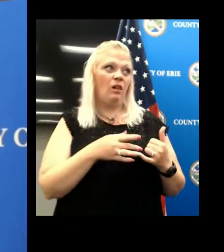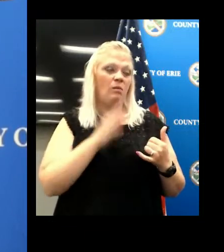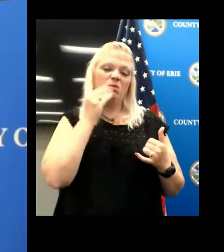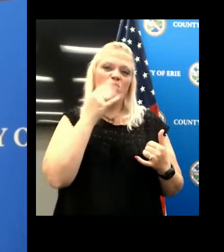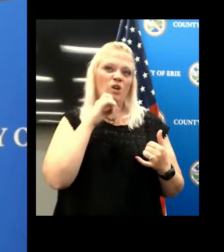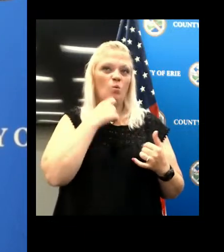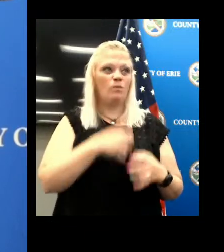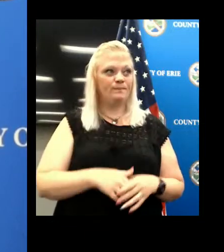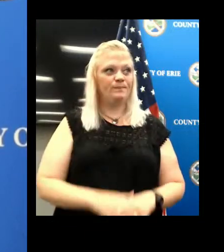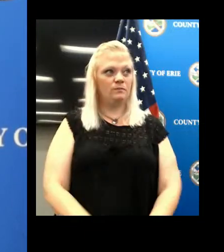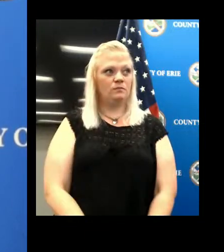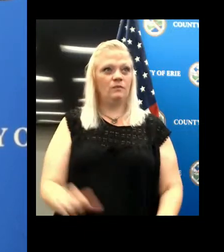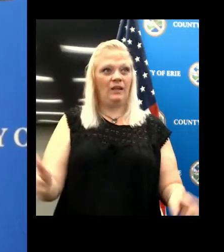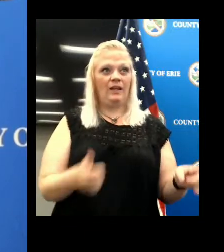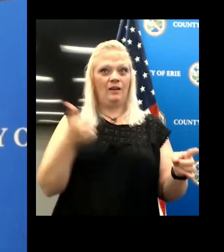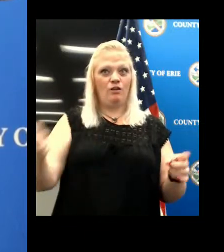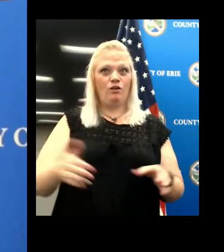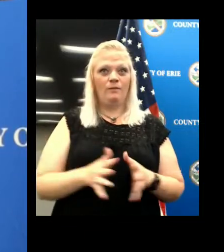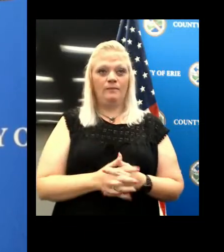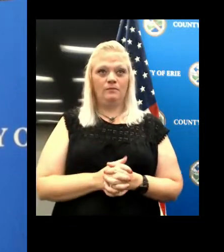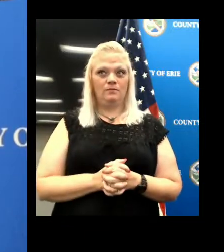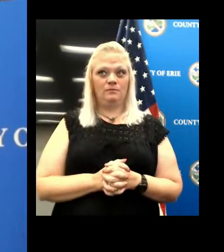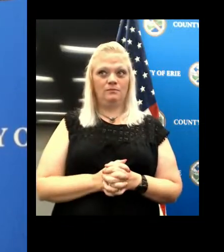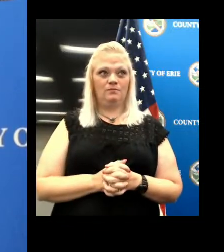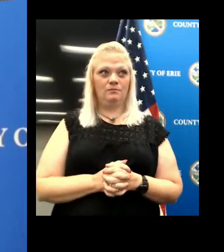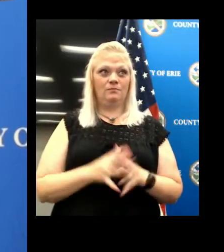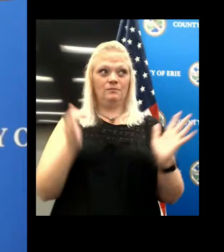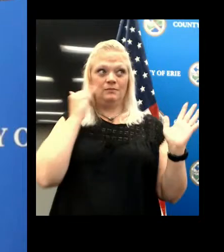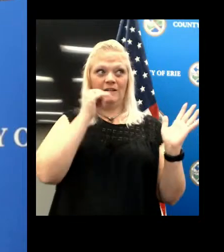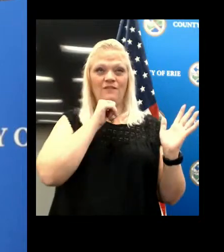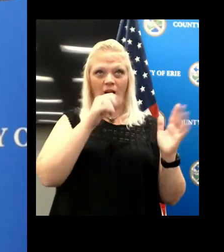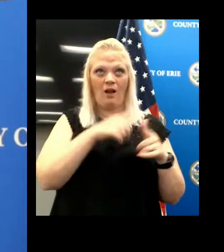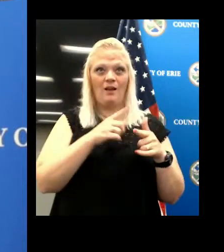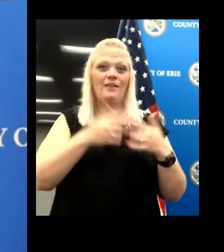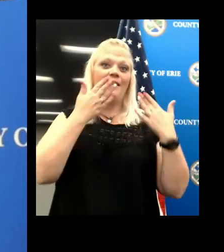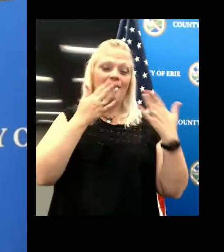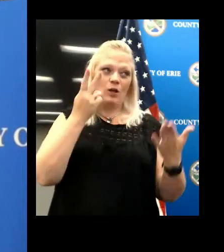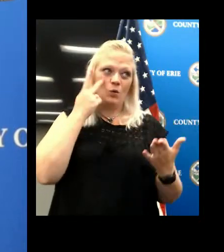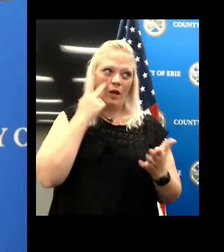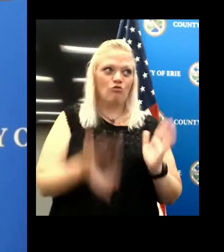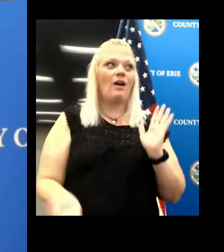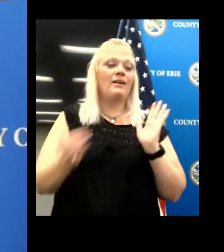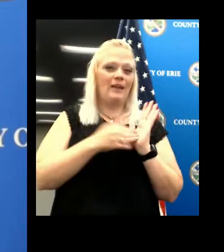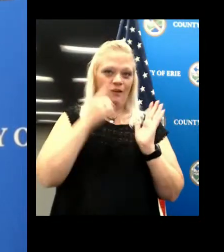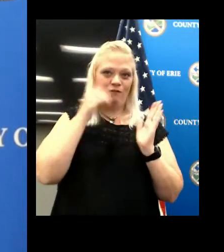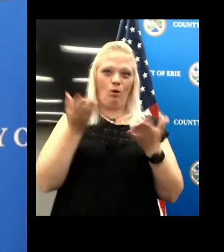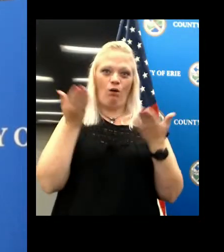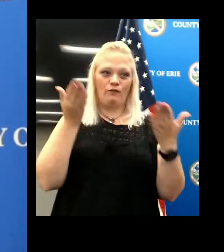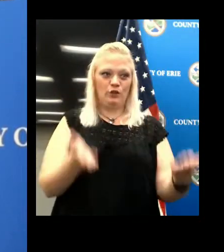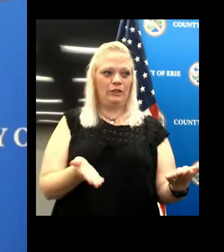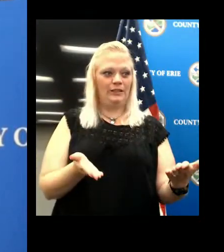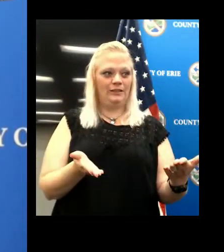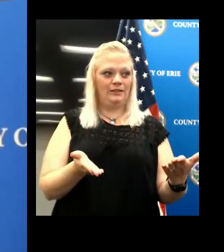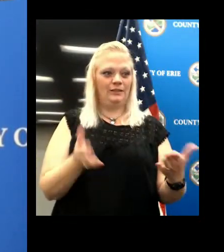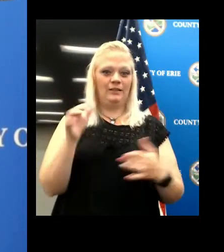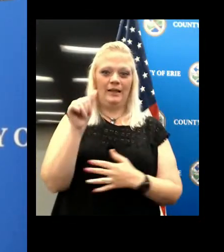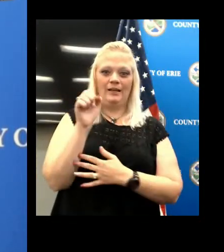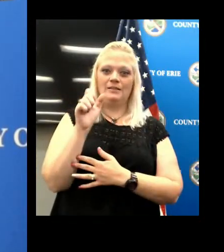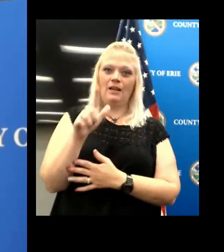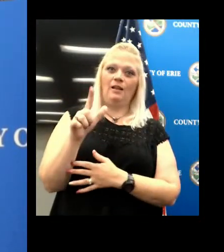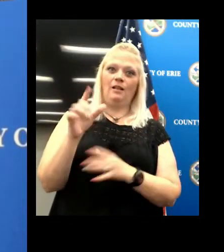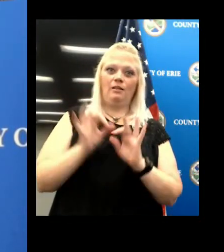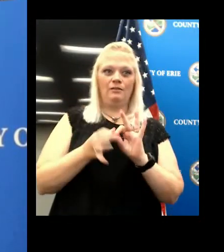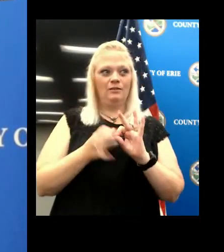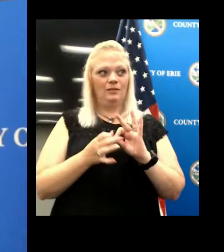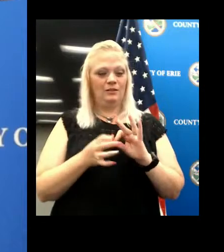cool. Any other questions? If not, I want to thank Kendra once again for offering the American Sign